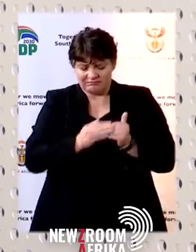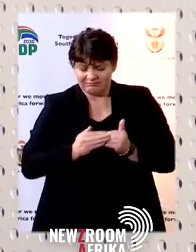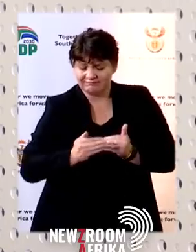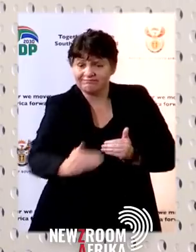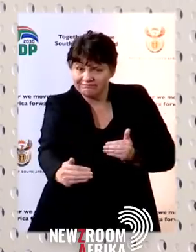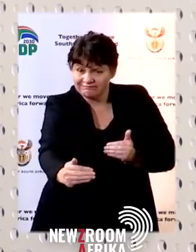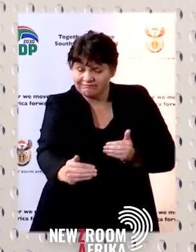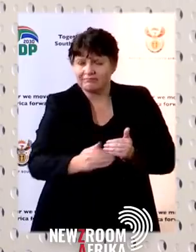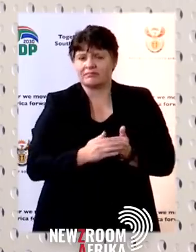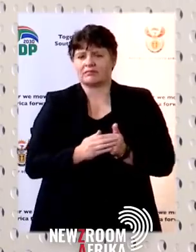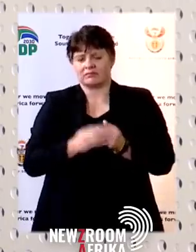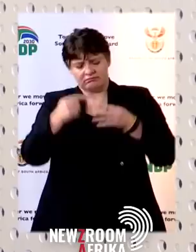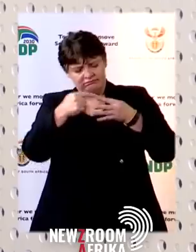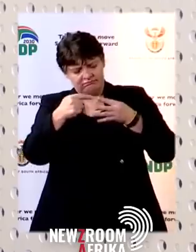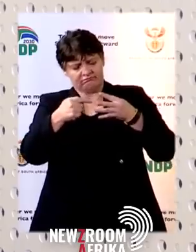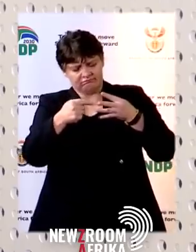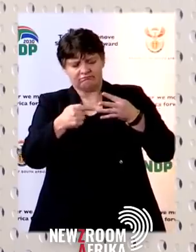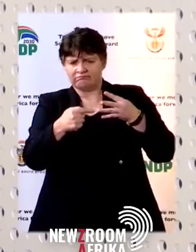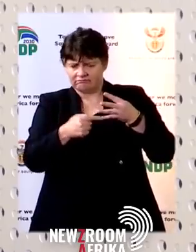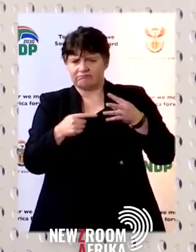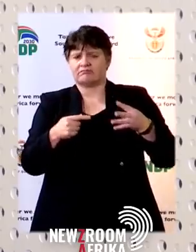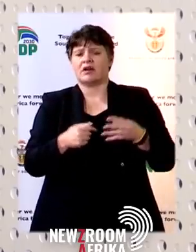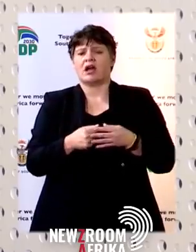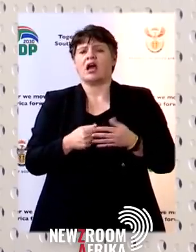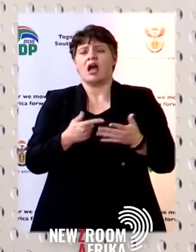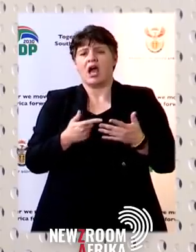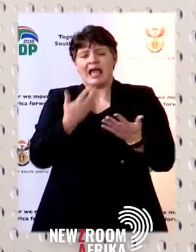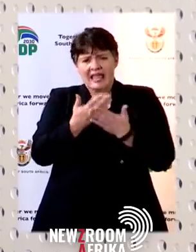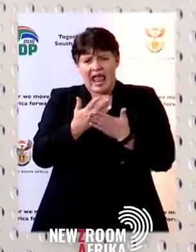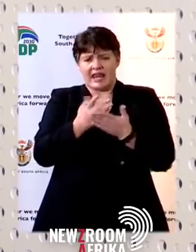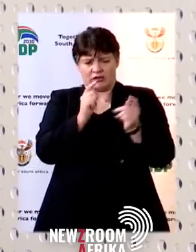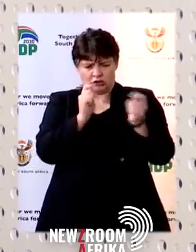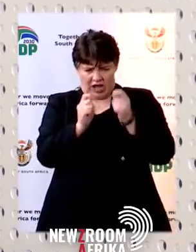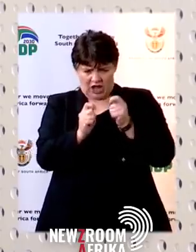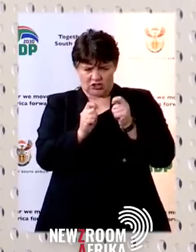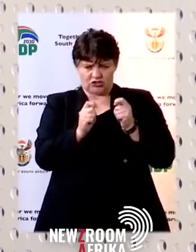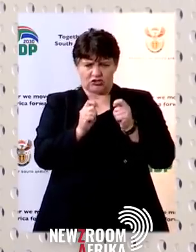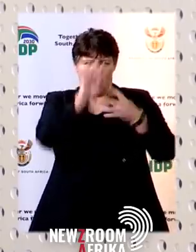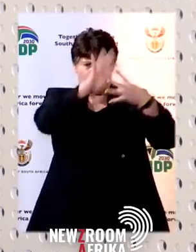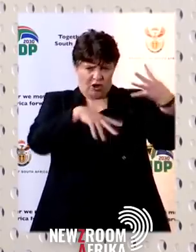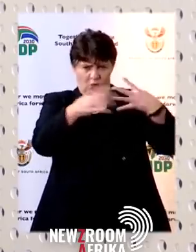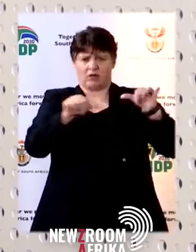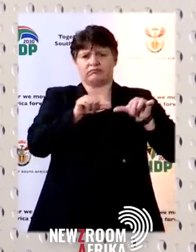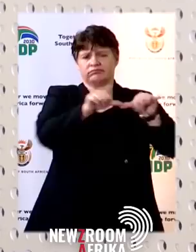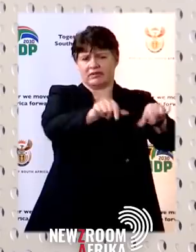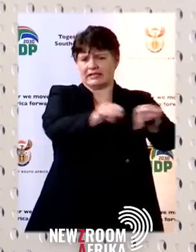these measures can still be accommodated within the current framework. I will shortly